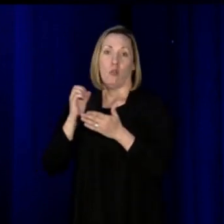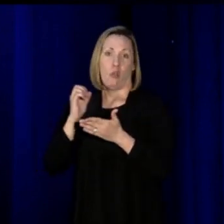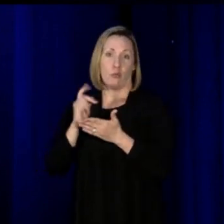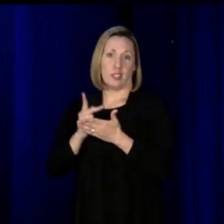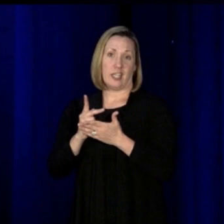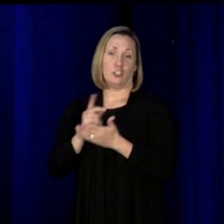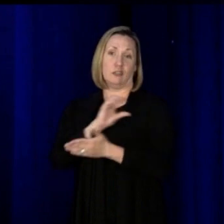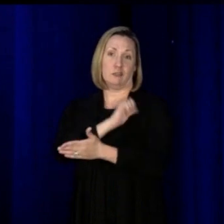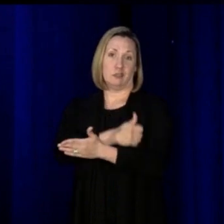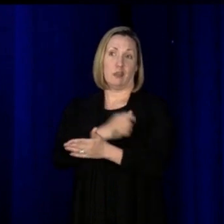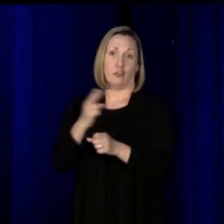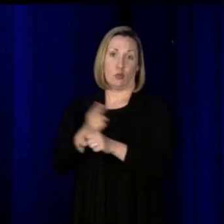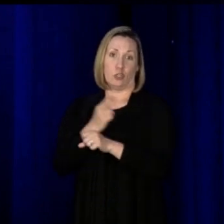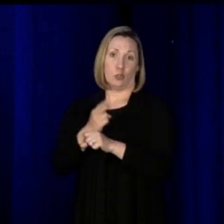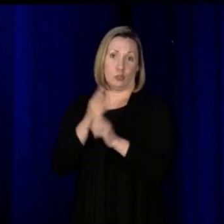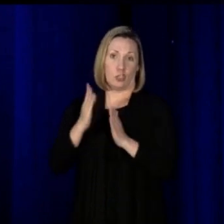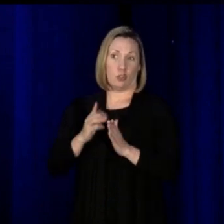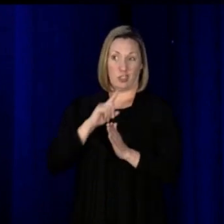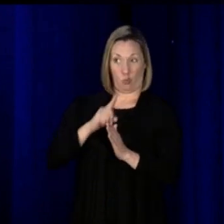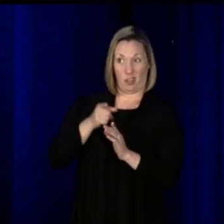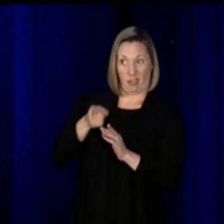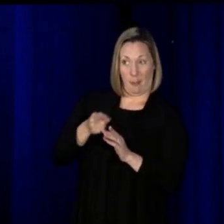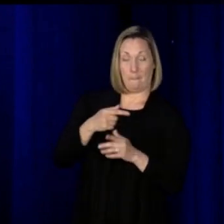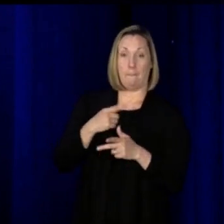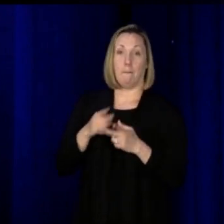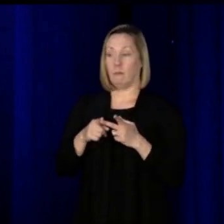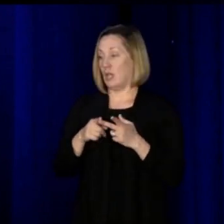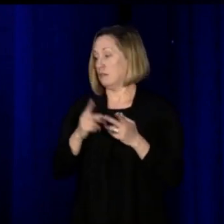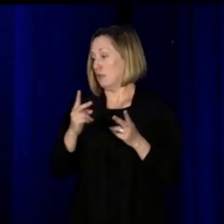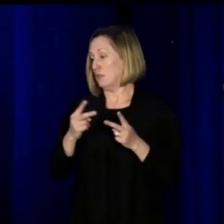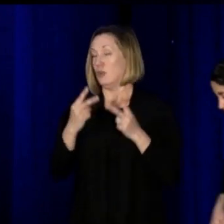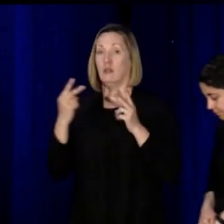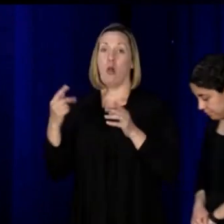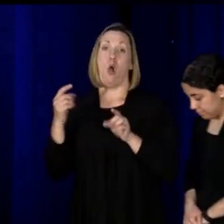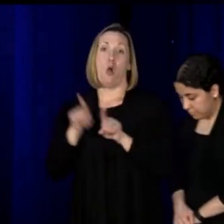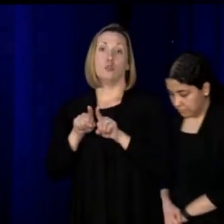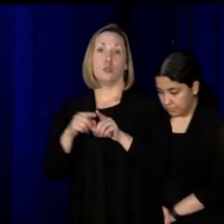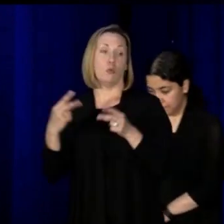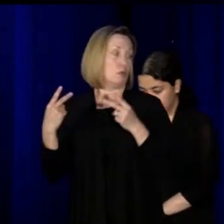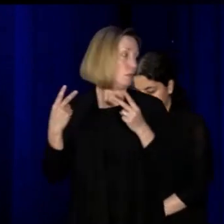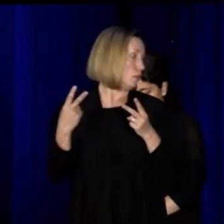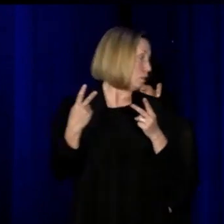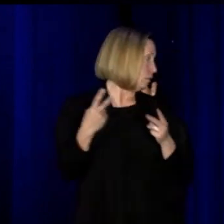your users closer, again, to the visitor that is going to your website.